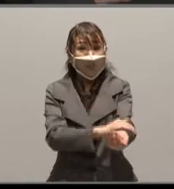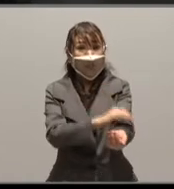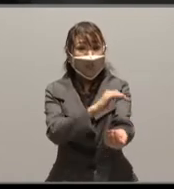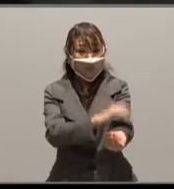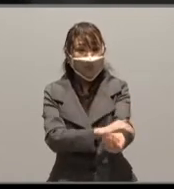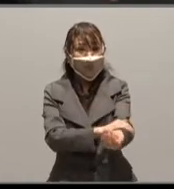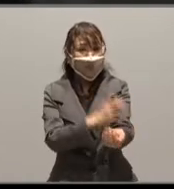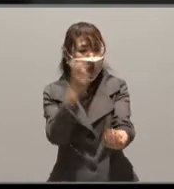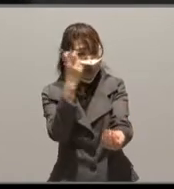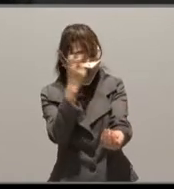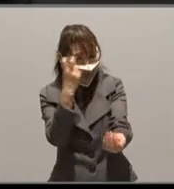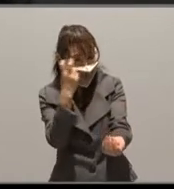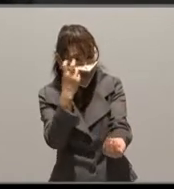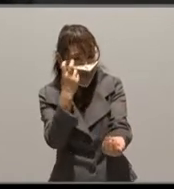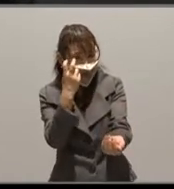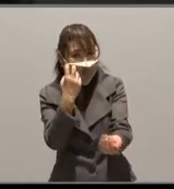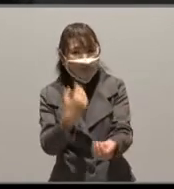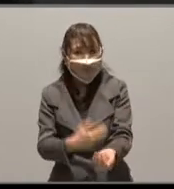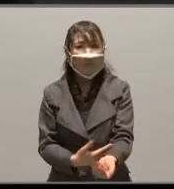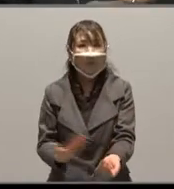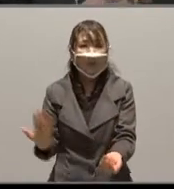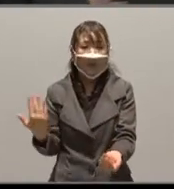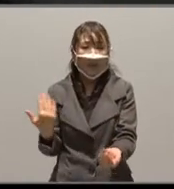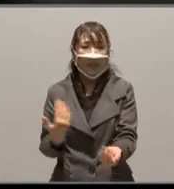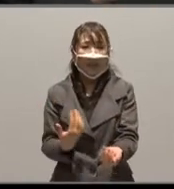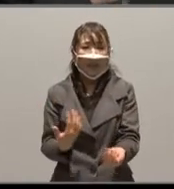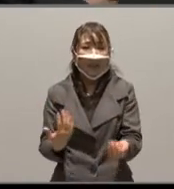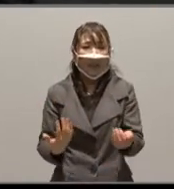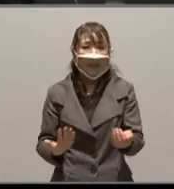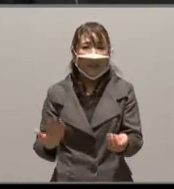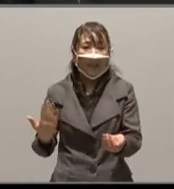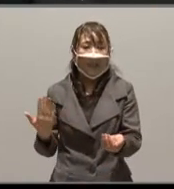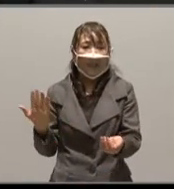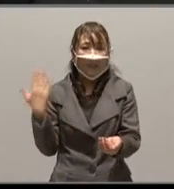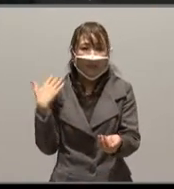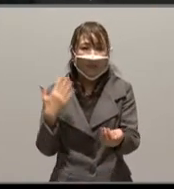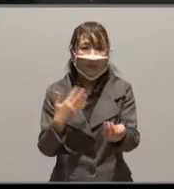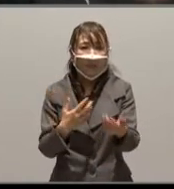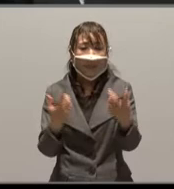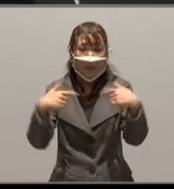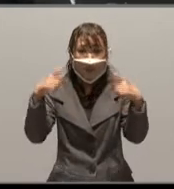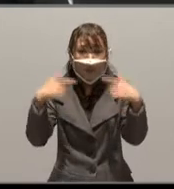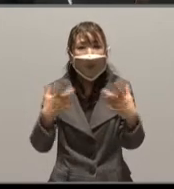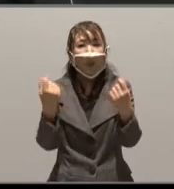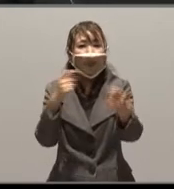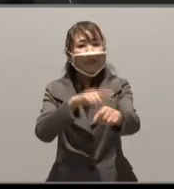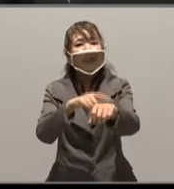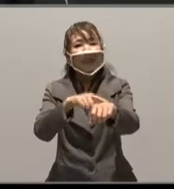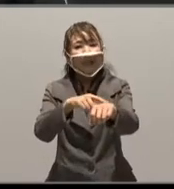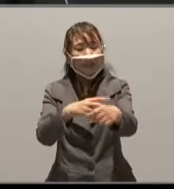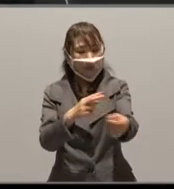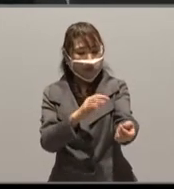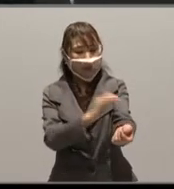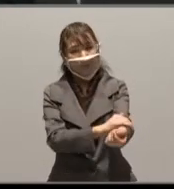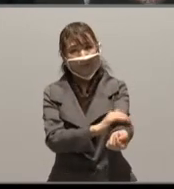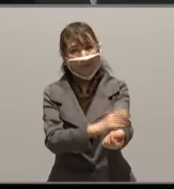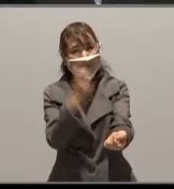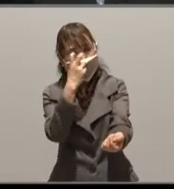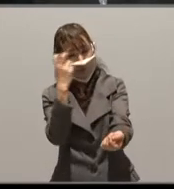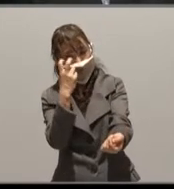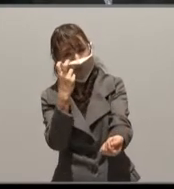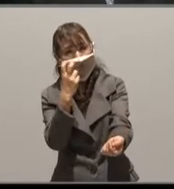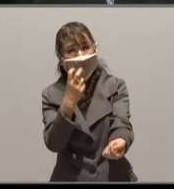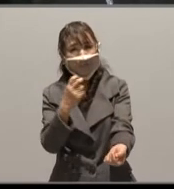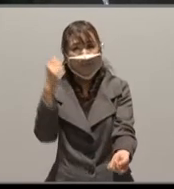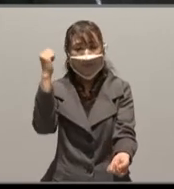this is a control group. Blood pressure is changing all the time, and we have to compare the same time in the day, otherwise there's no